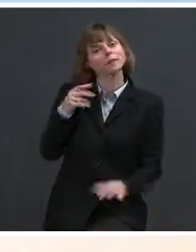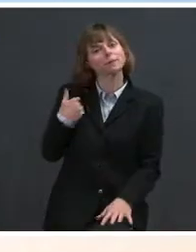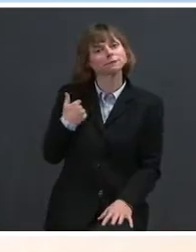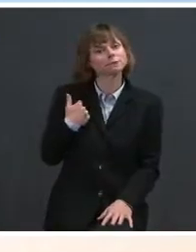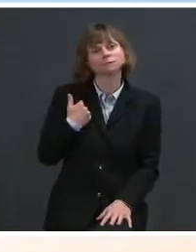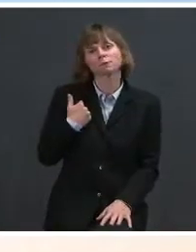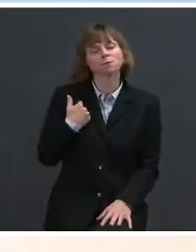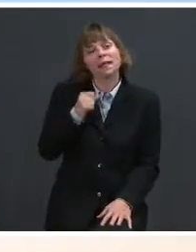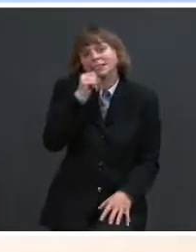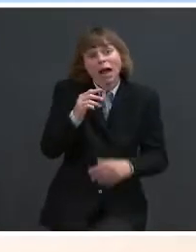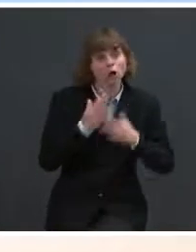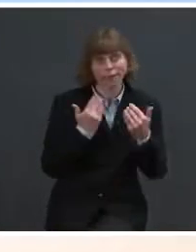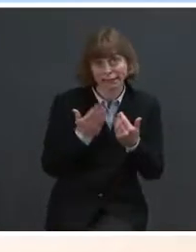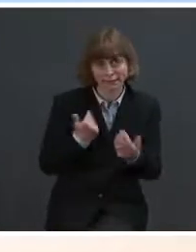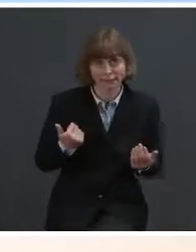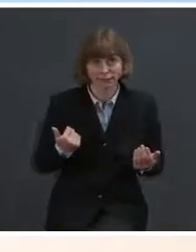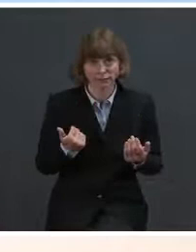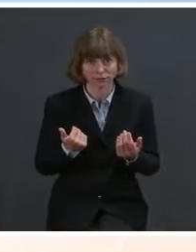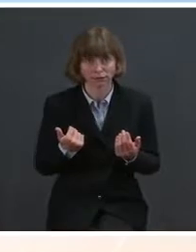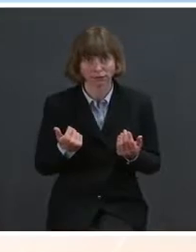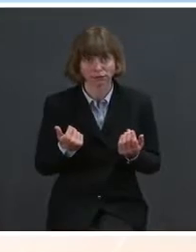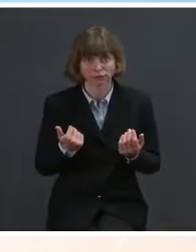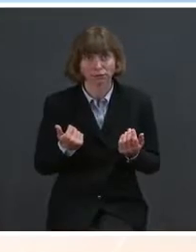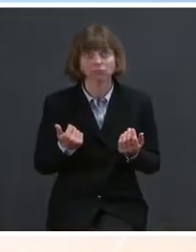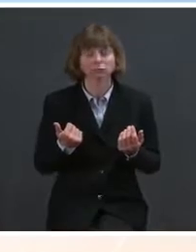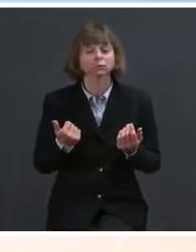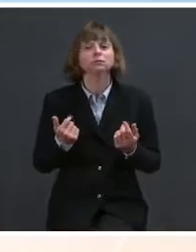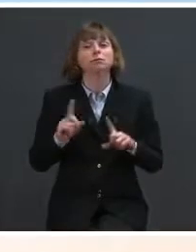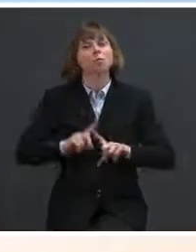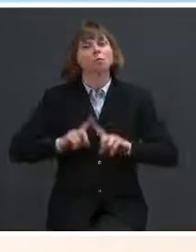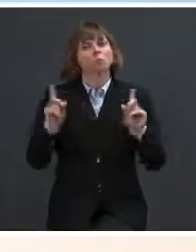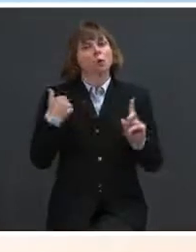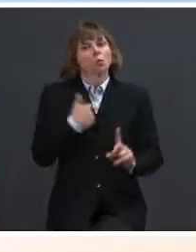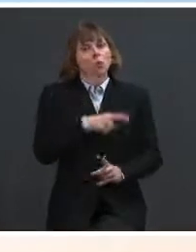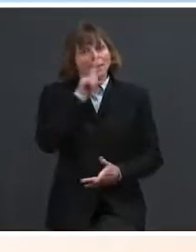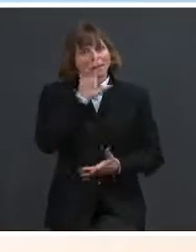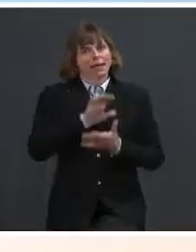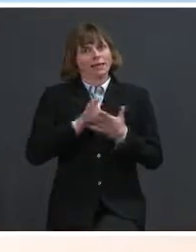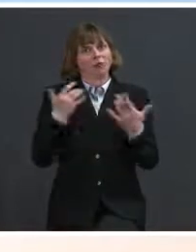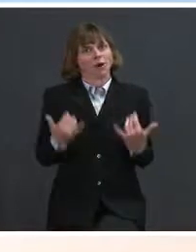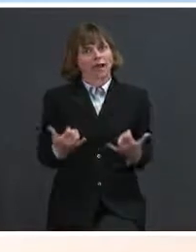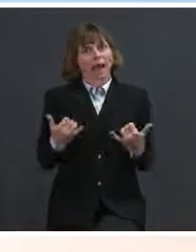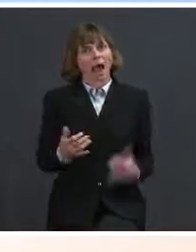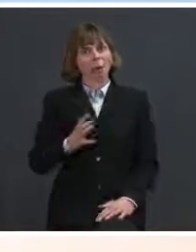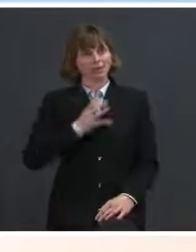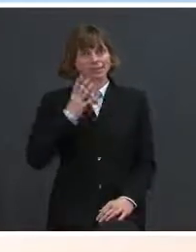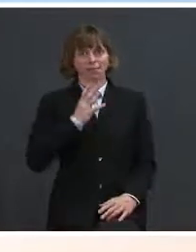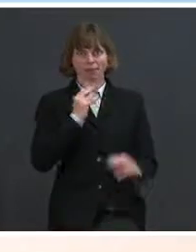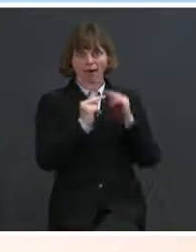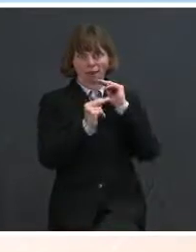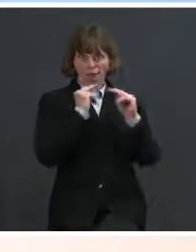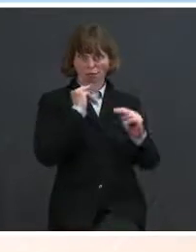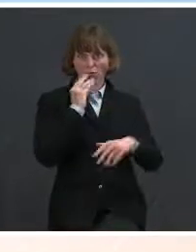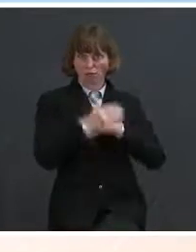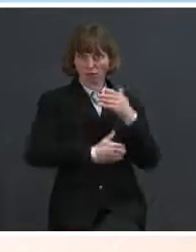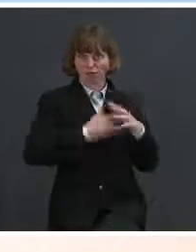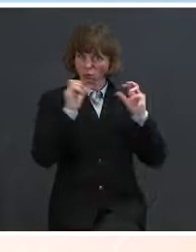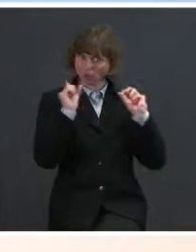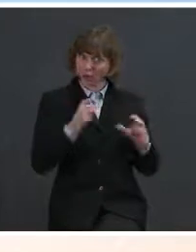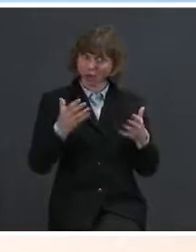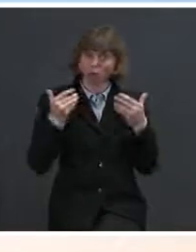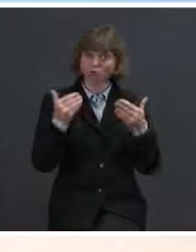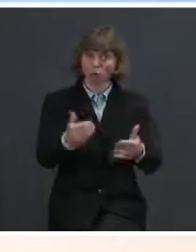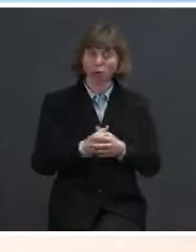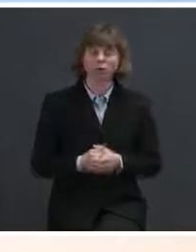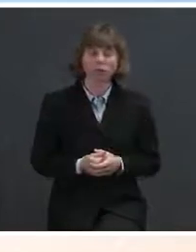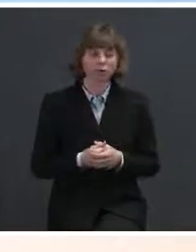going to be easy, but we believe that we are in a diplomatic process now that we can move forward on and ultimately